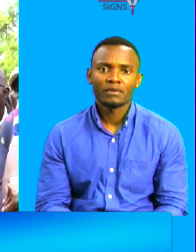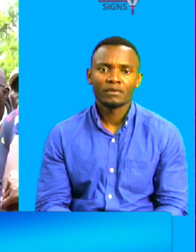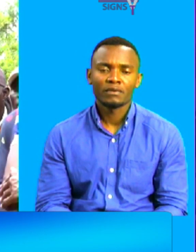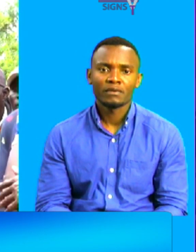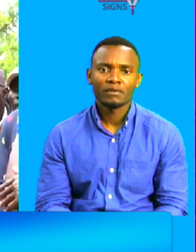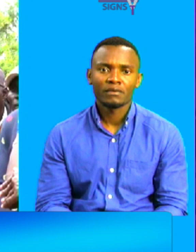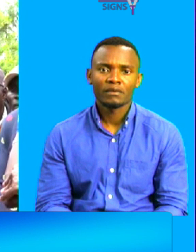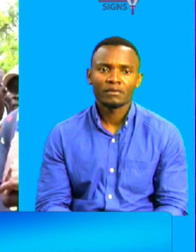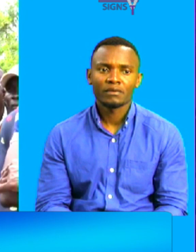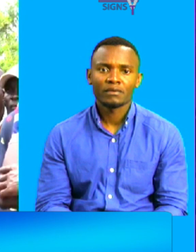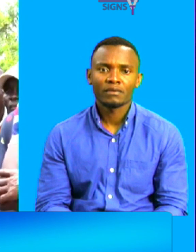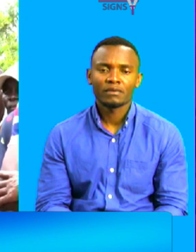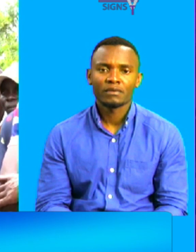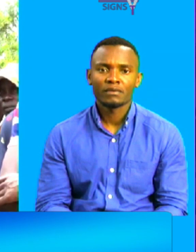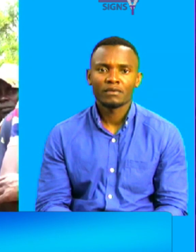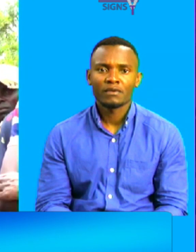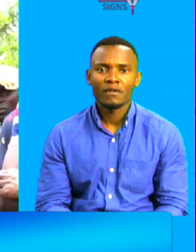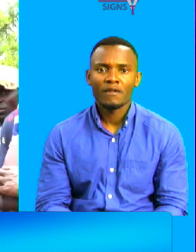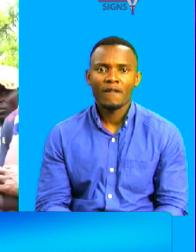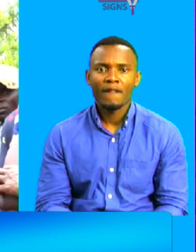cannot come and demand maybe what you call